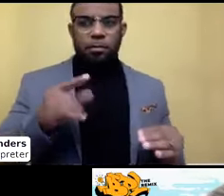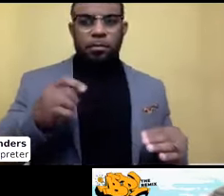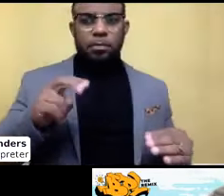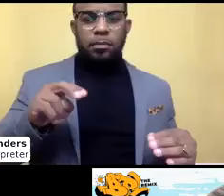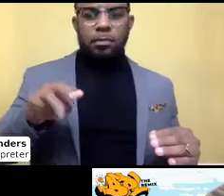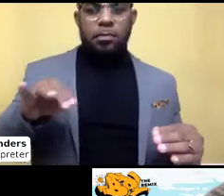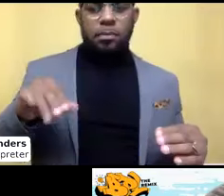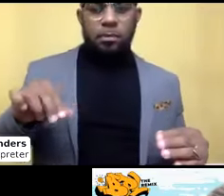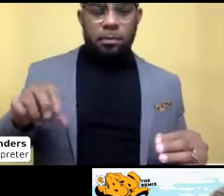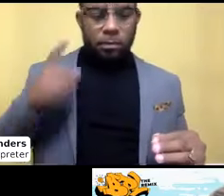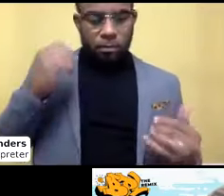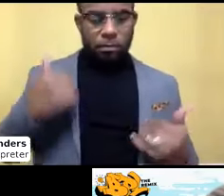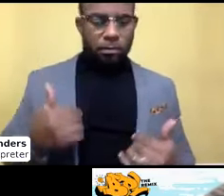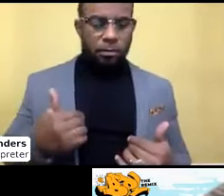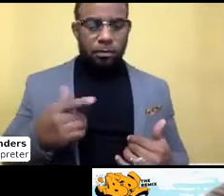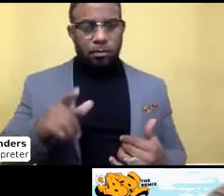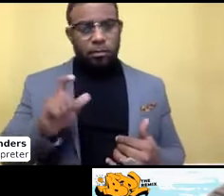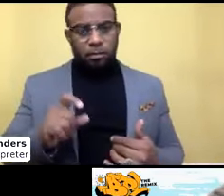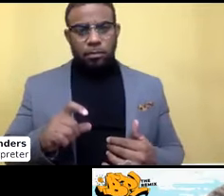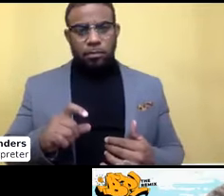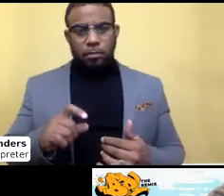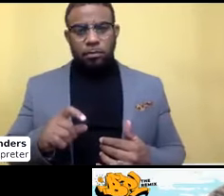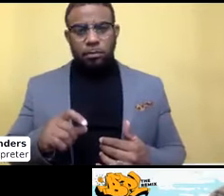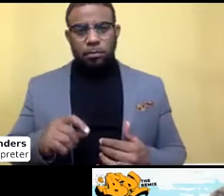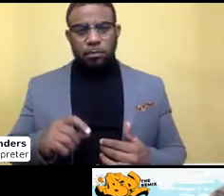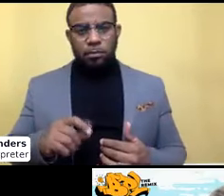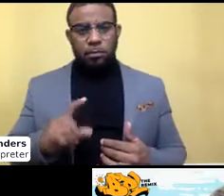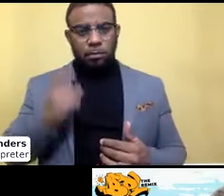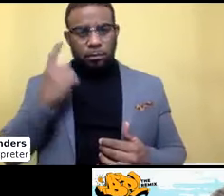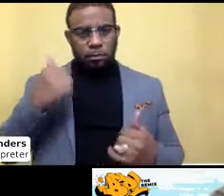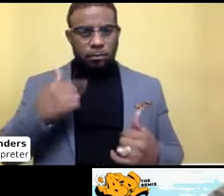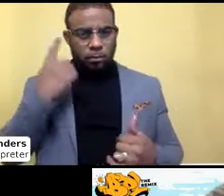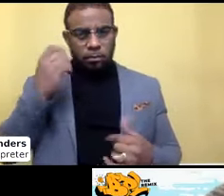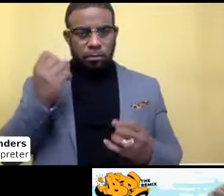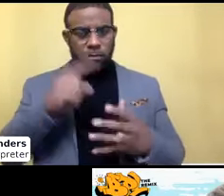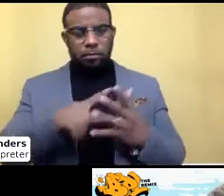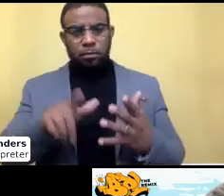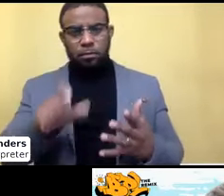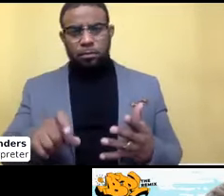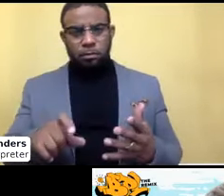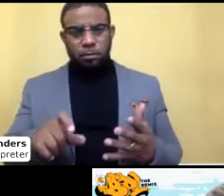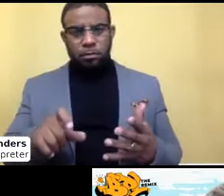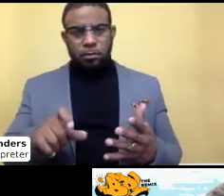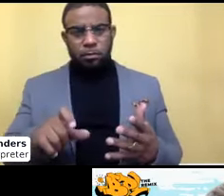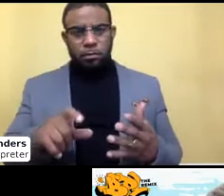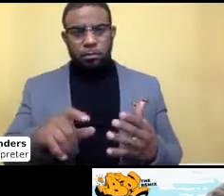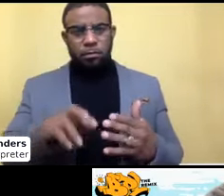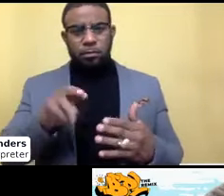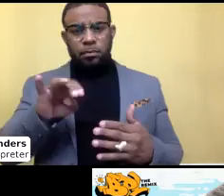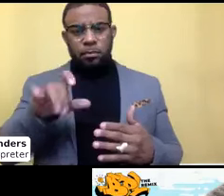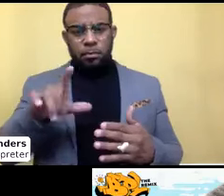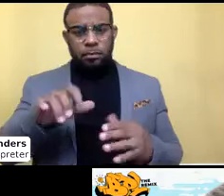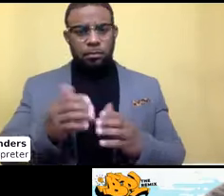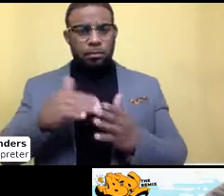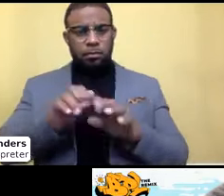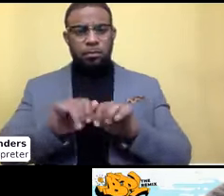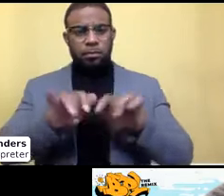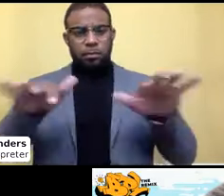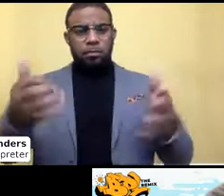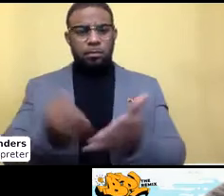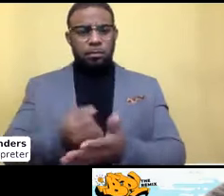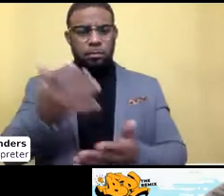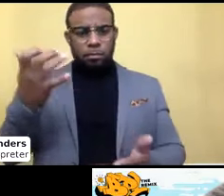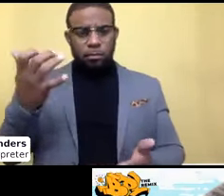because for me, you gotta, not just for me, but for a lot, you have to go on a radical redistribution of wealth